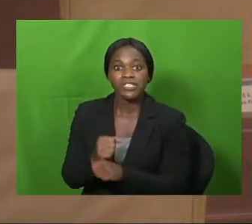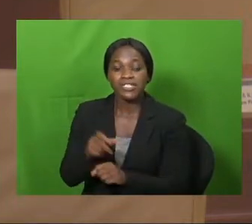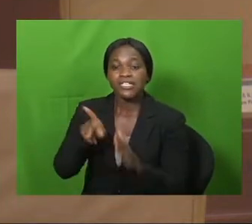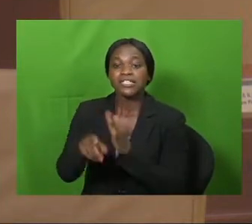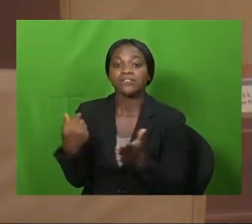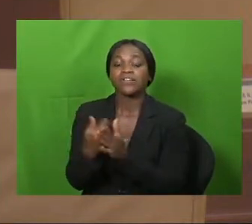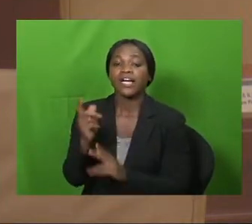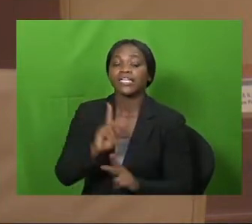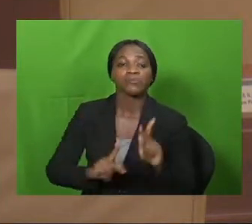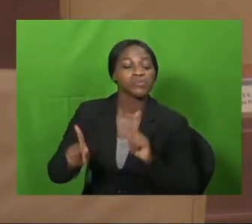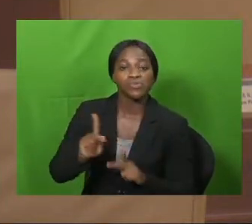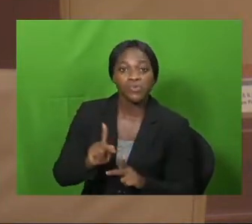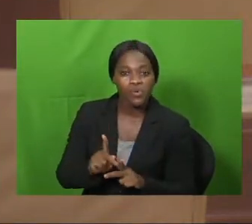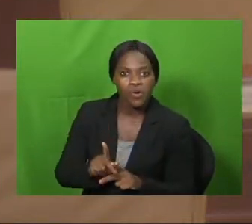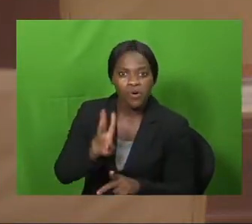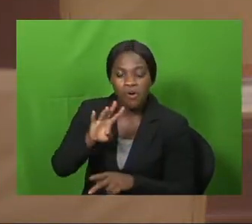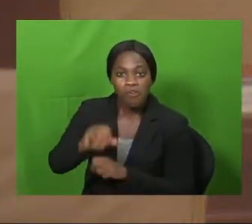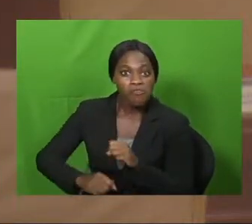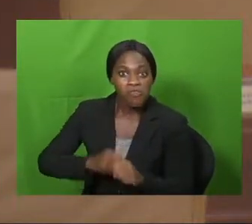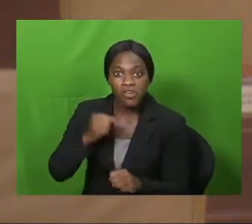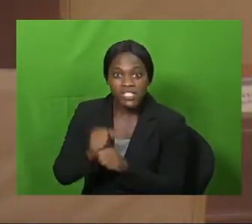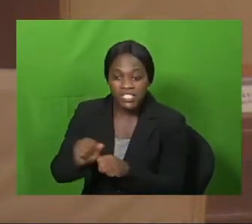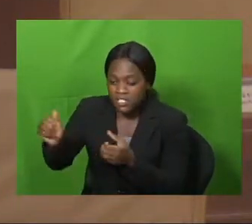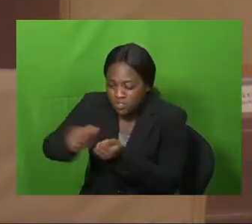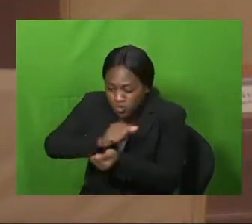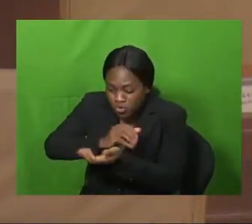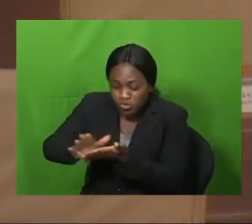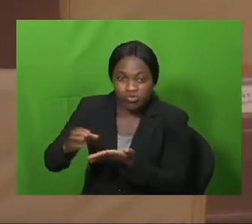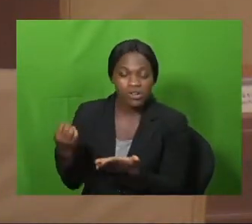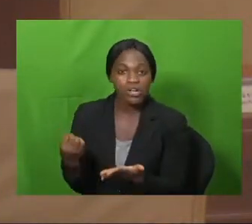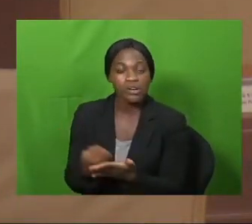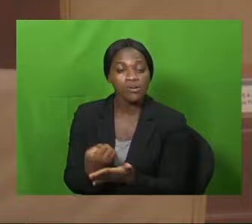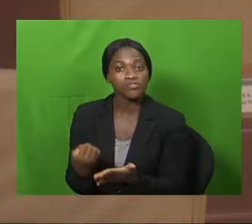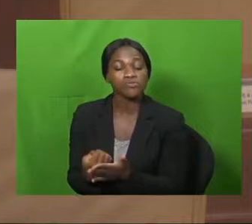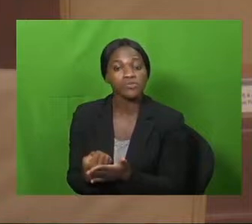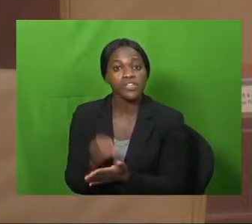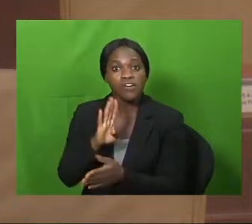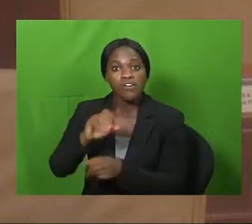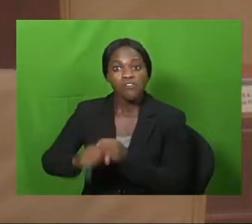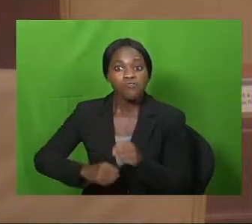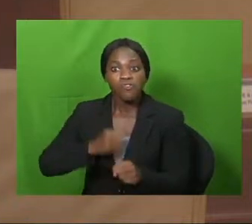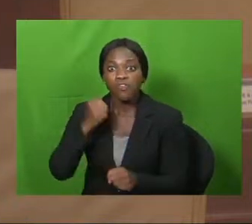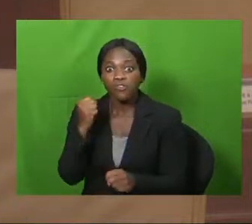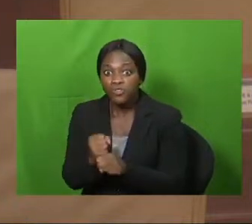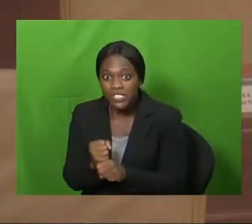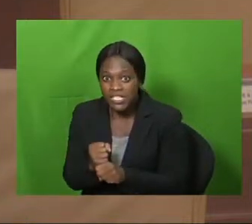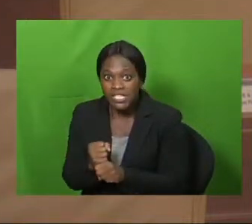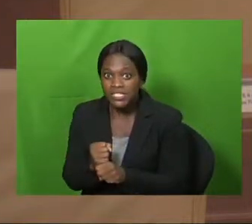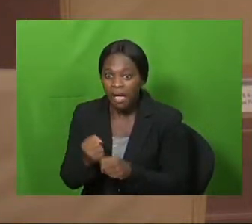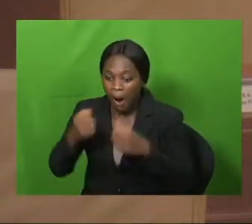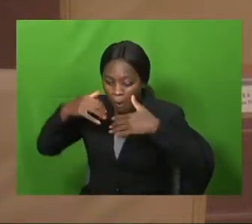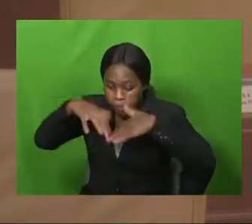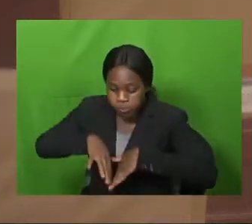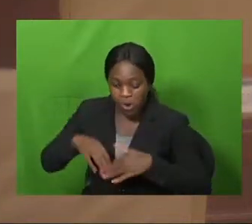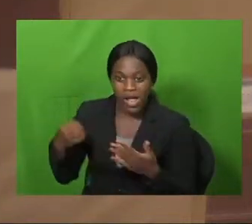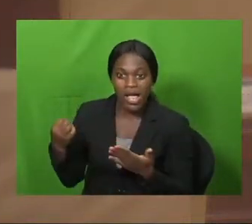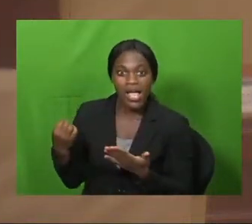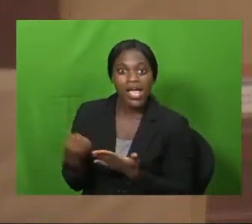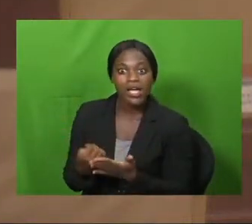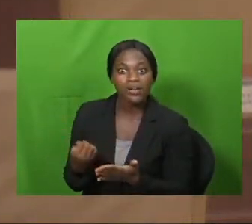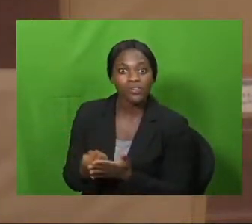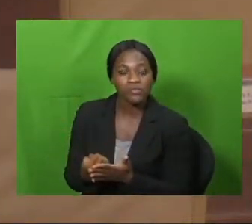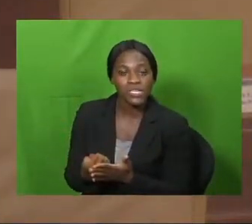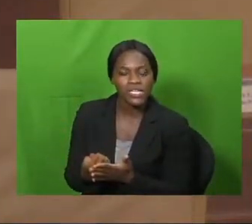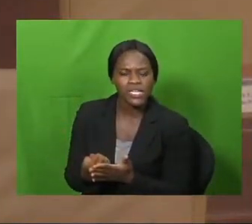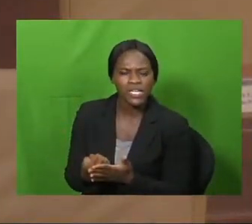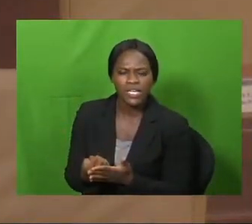Ghana? Another 4 years to disseminate the economy? Another 4 years to mutilate the economy? Mr. Speaker, let me state